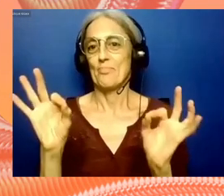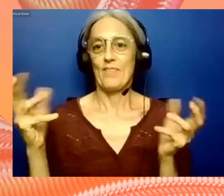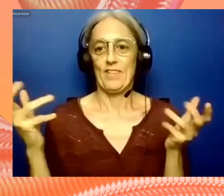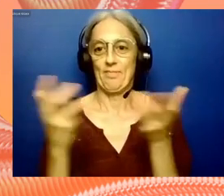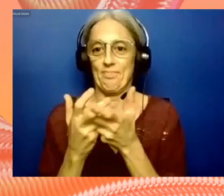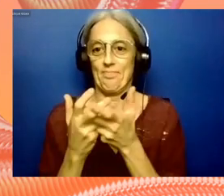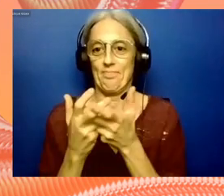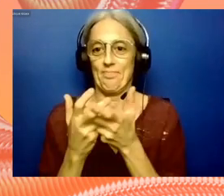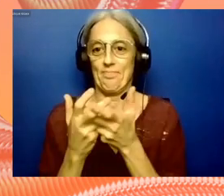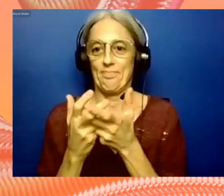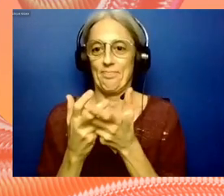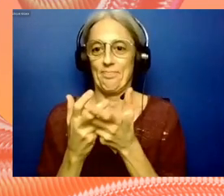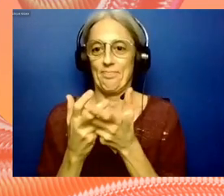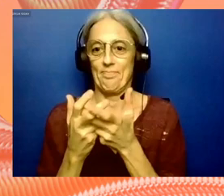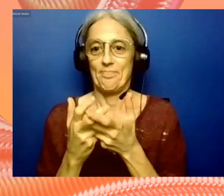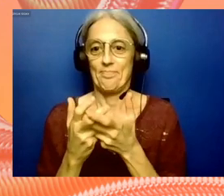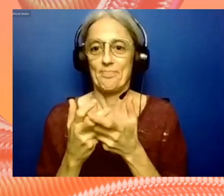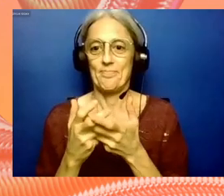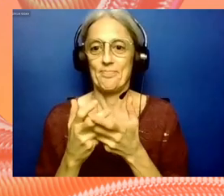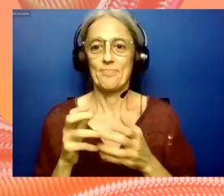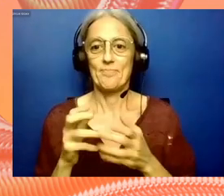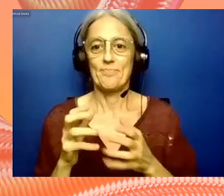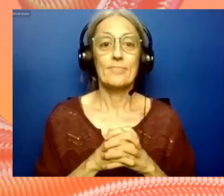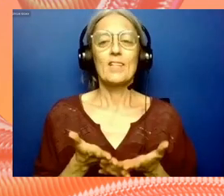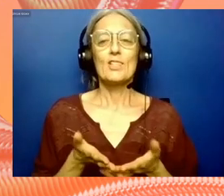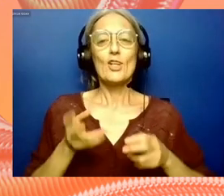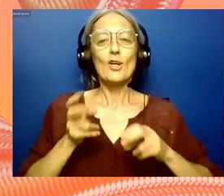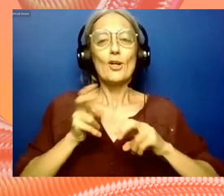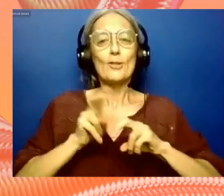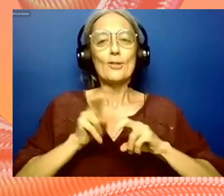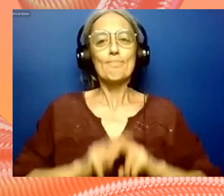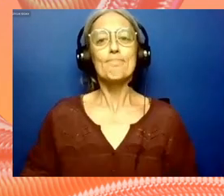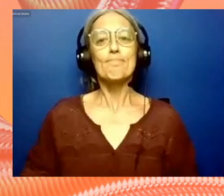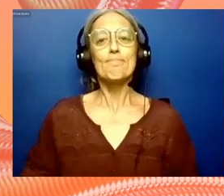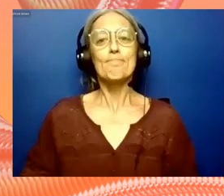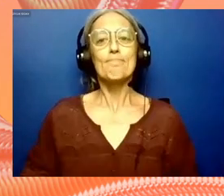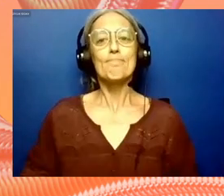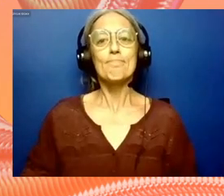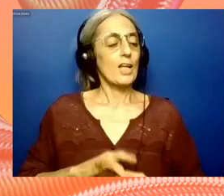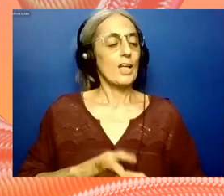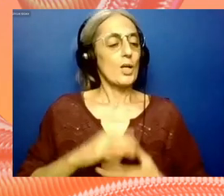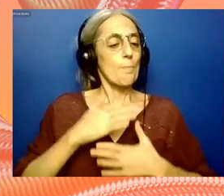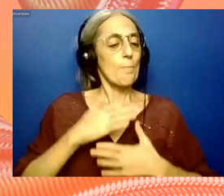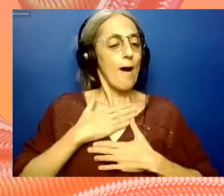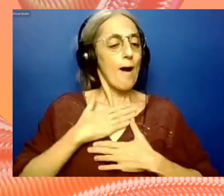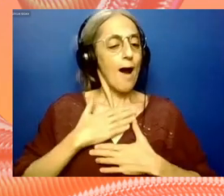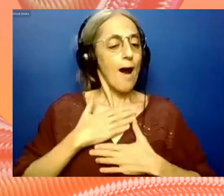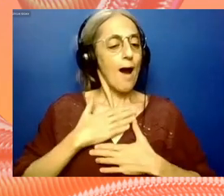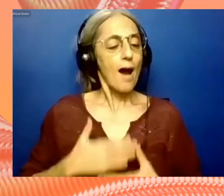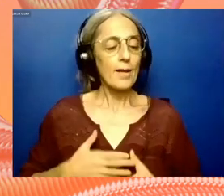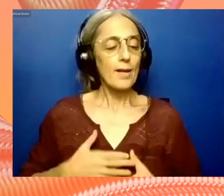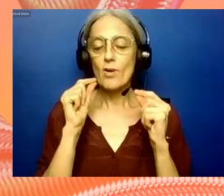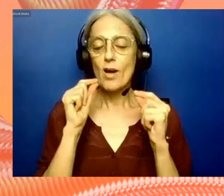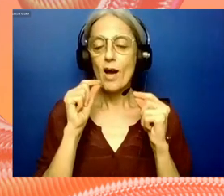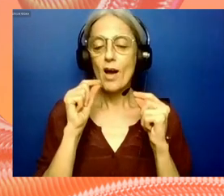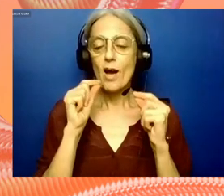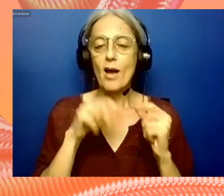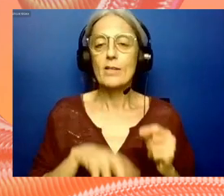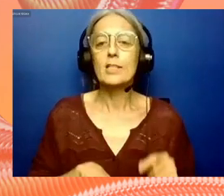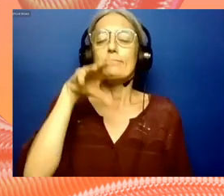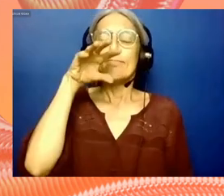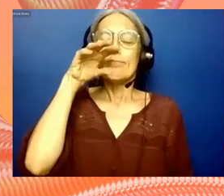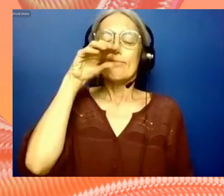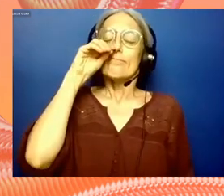like feel your body, if you want to close your eyes, if you want to take a deep breath, please do so.